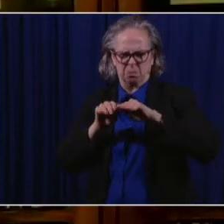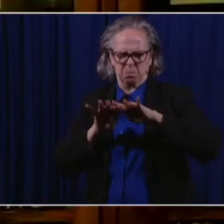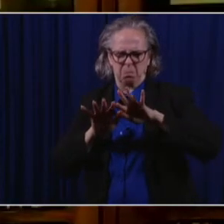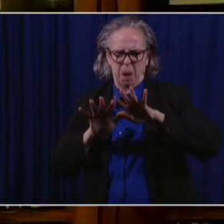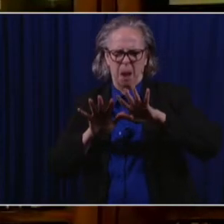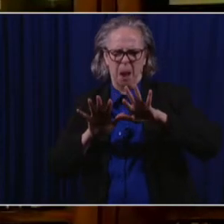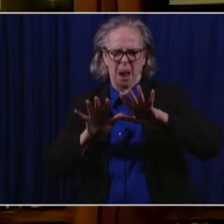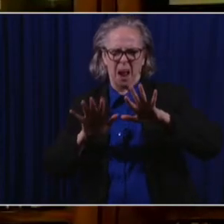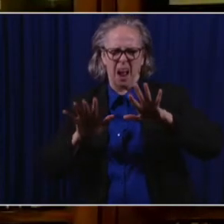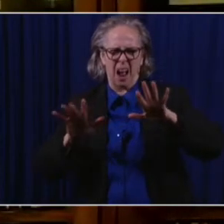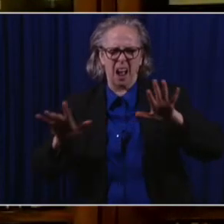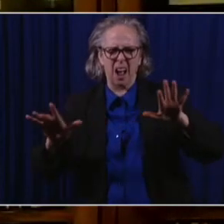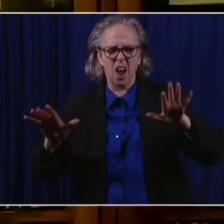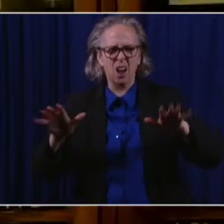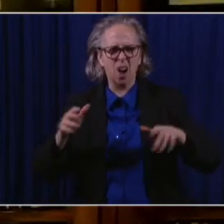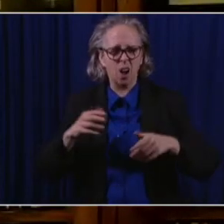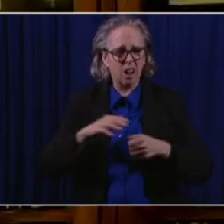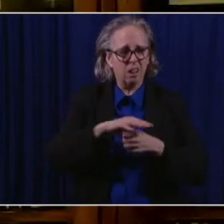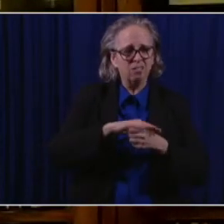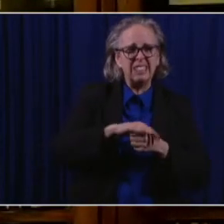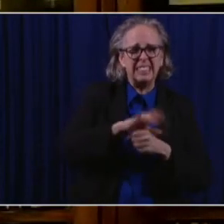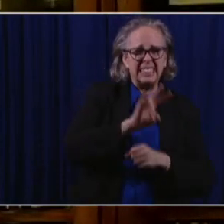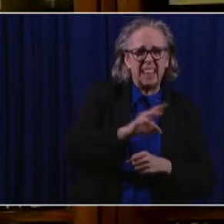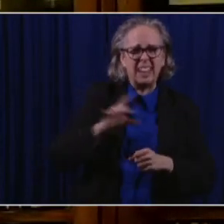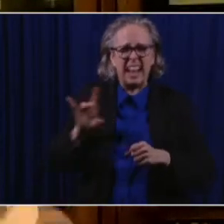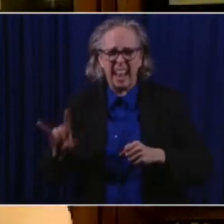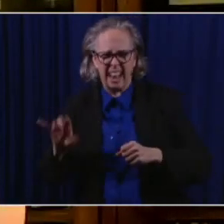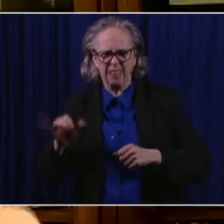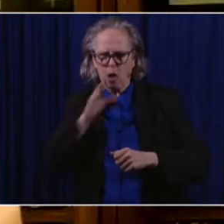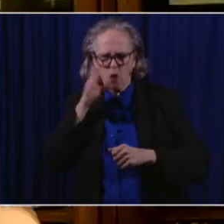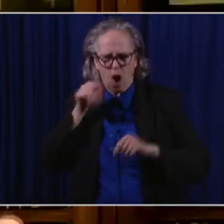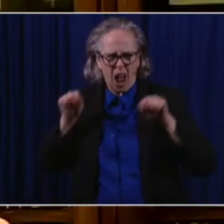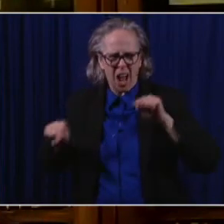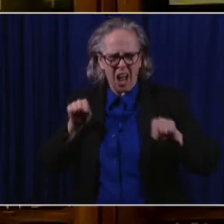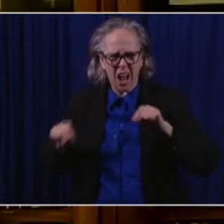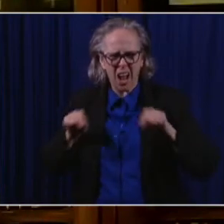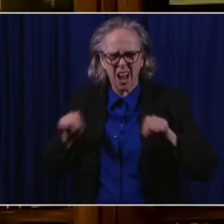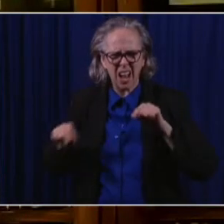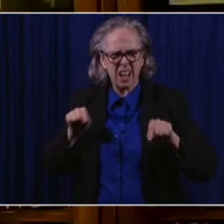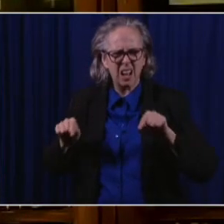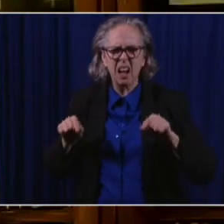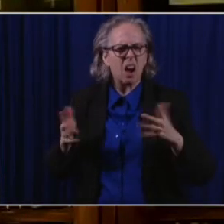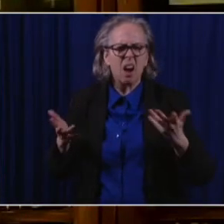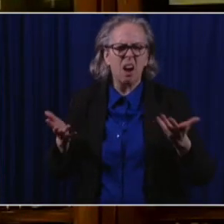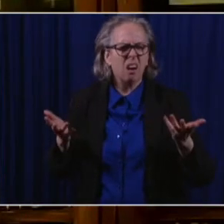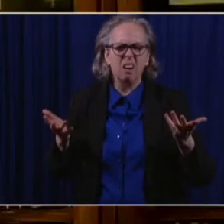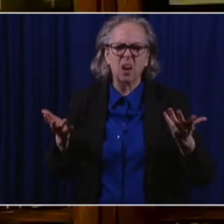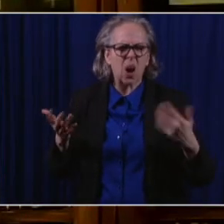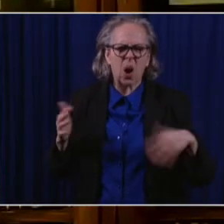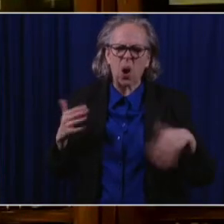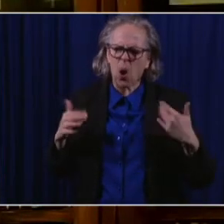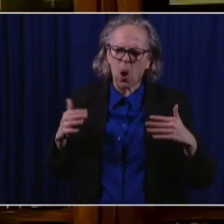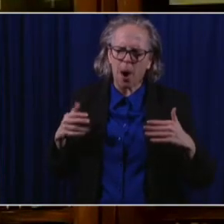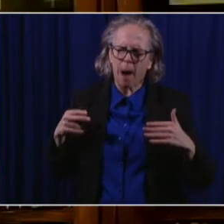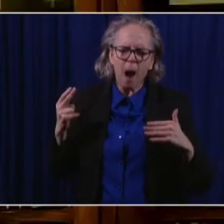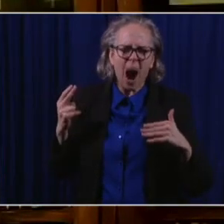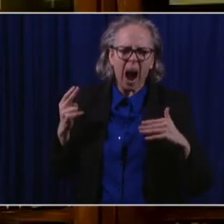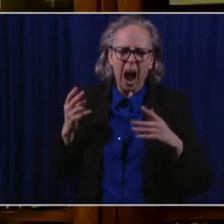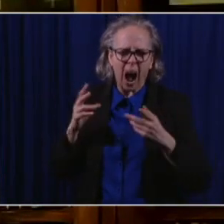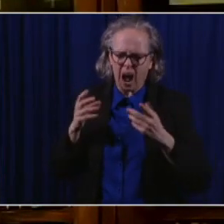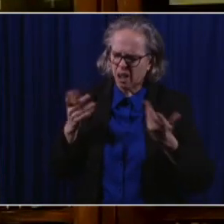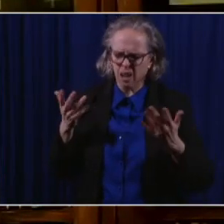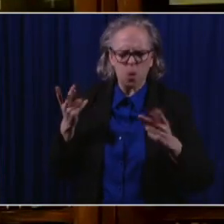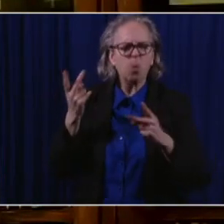and Region 8 today are either at or within a couple of patients of their highest census in those regions at any time during